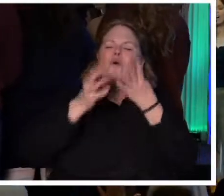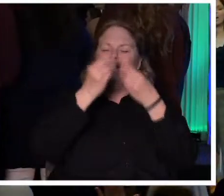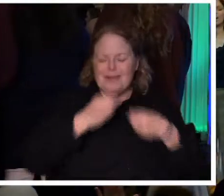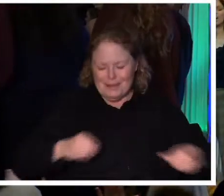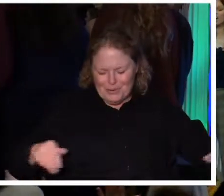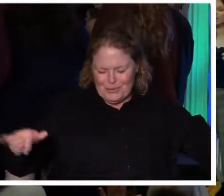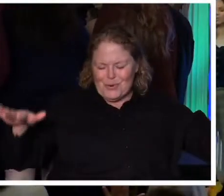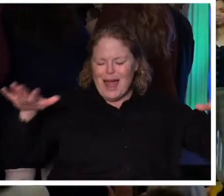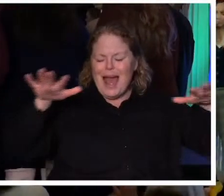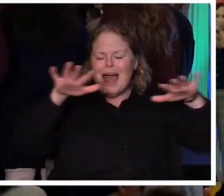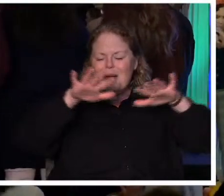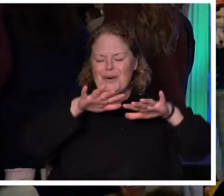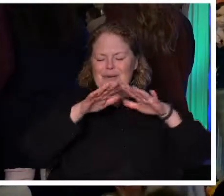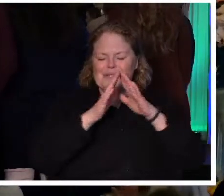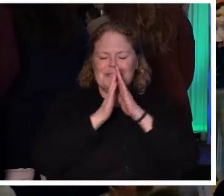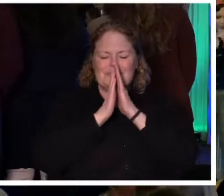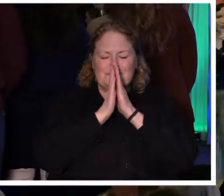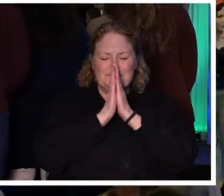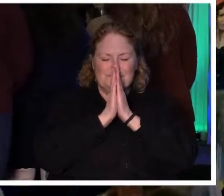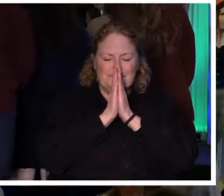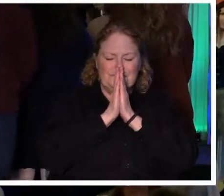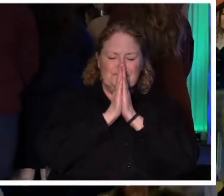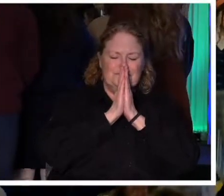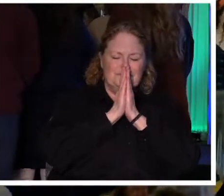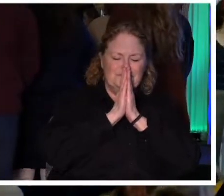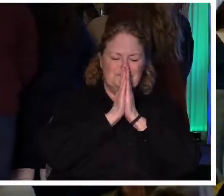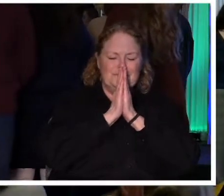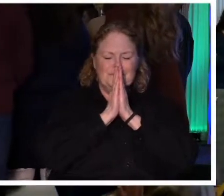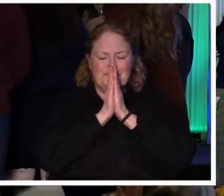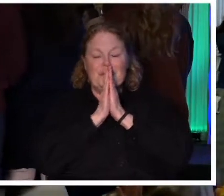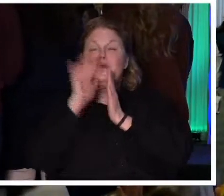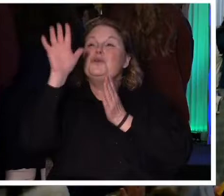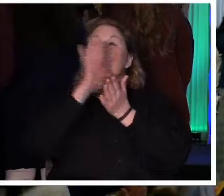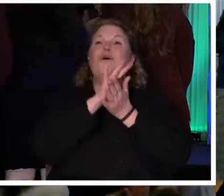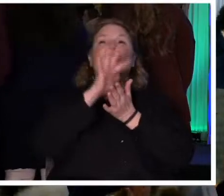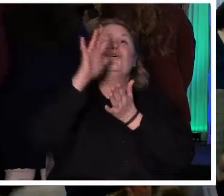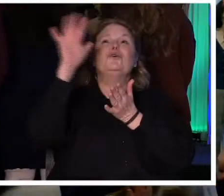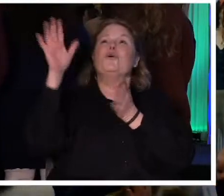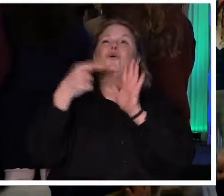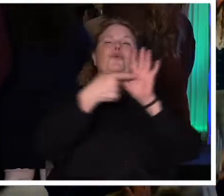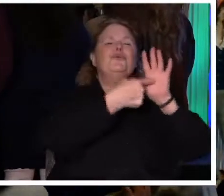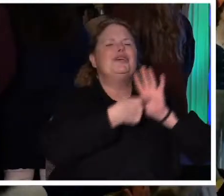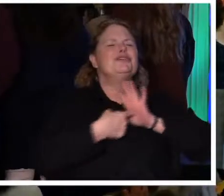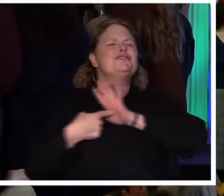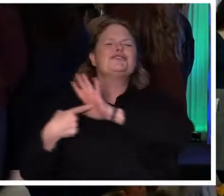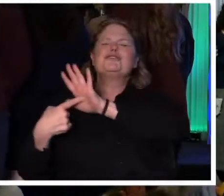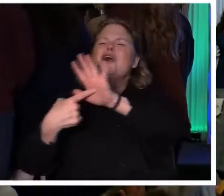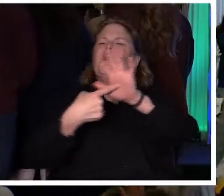Show us your glory.